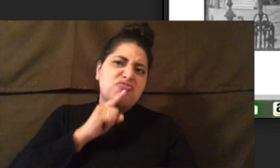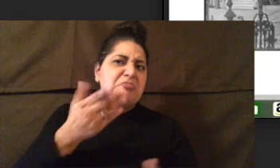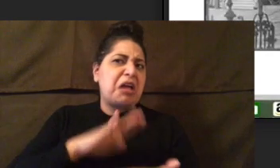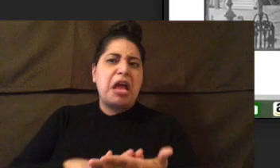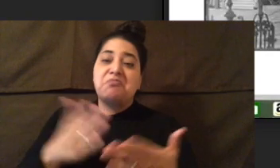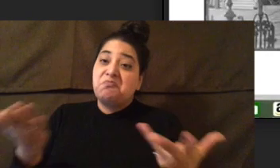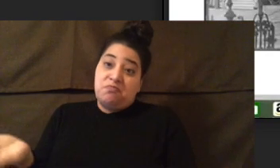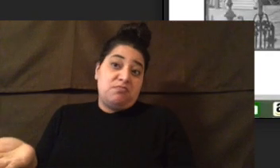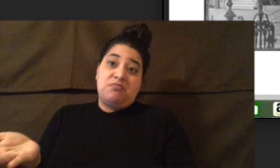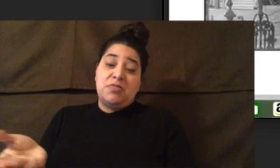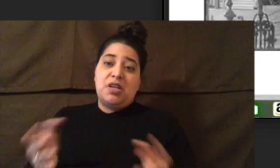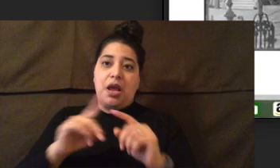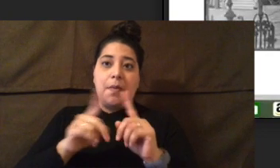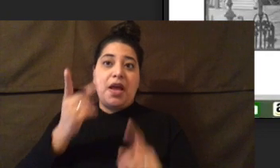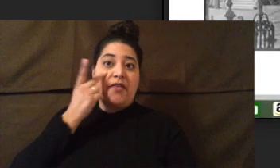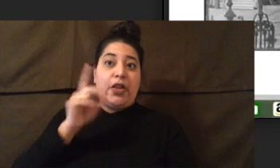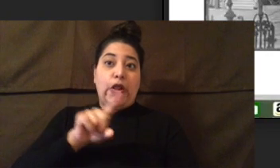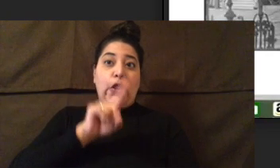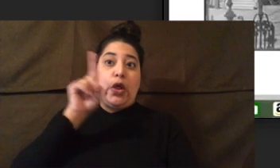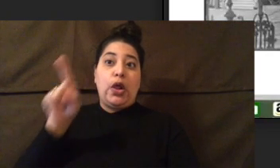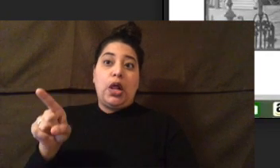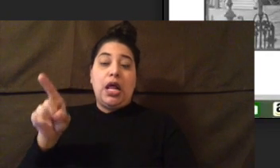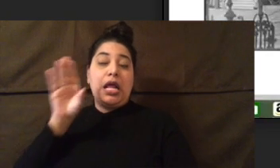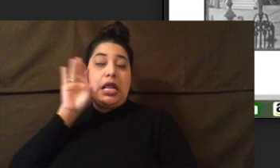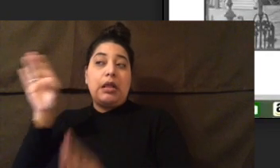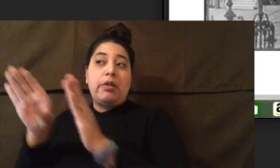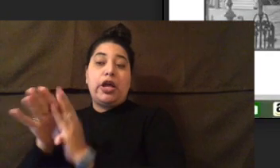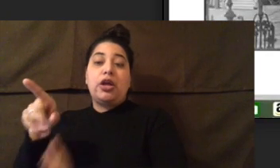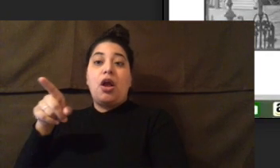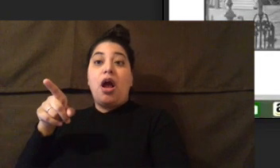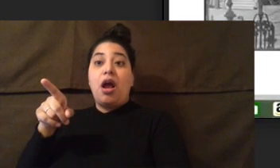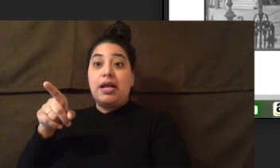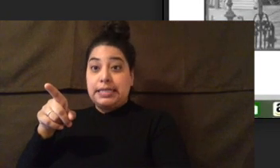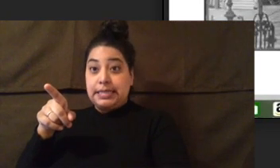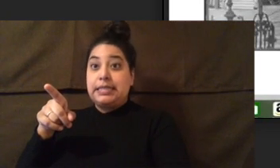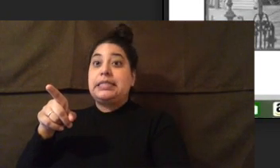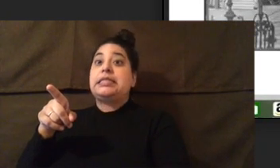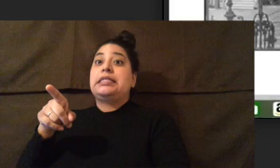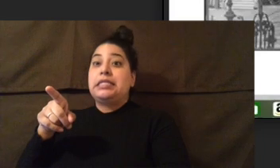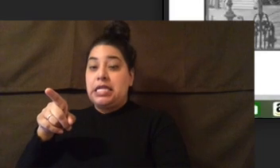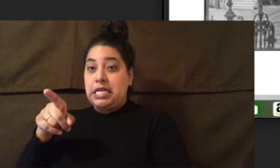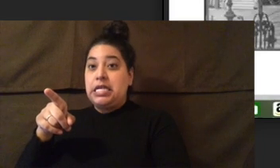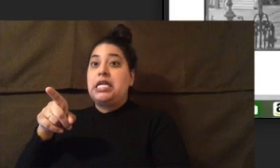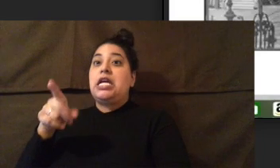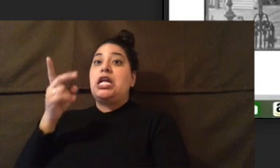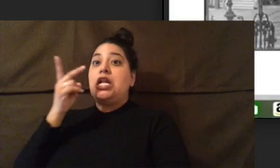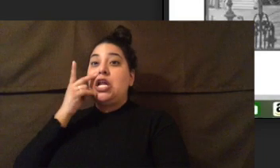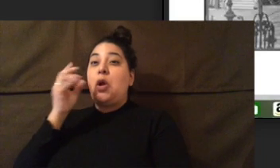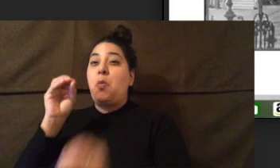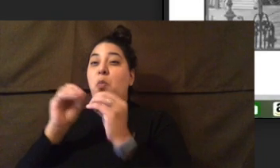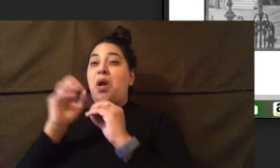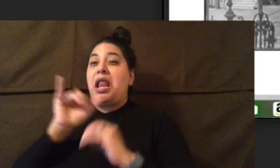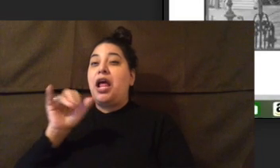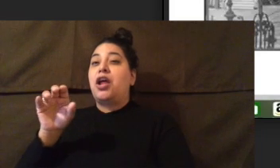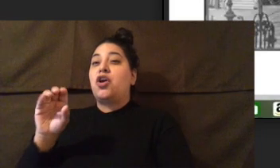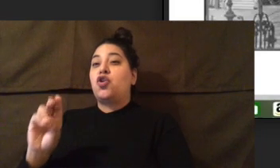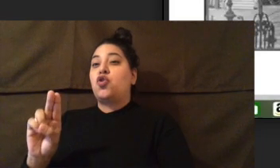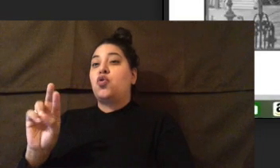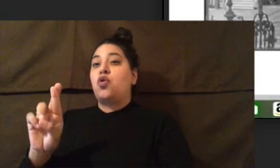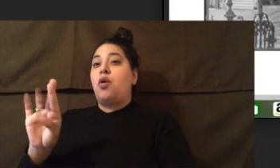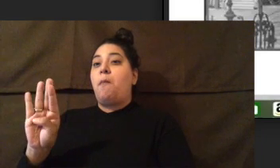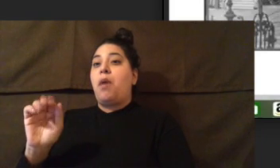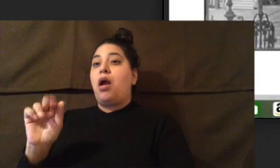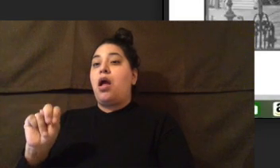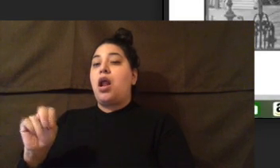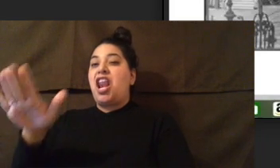not too bad. But if we look at the next picture, this one looks more like an urban